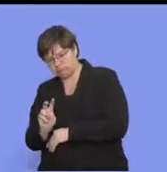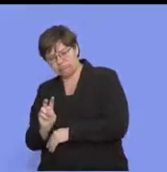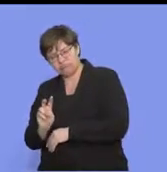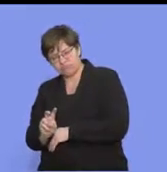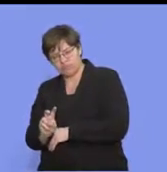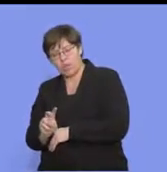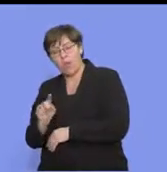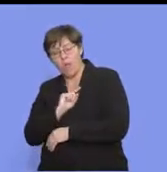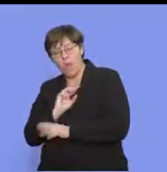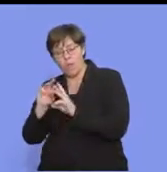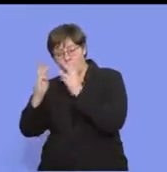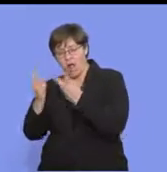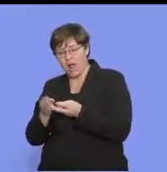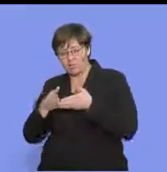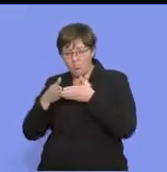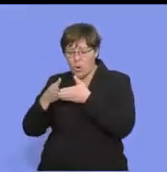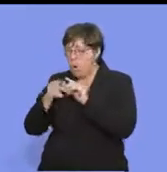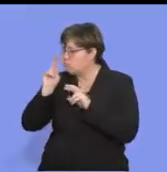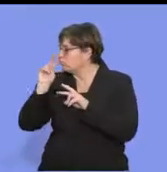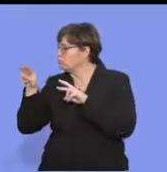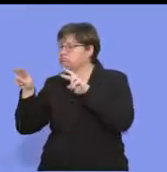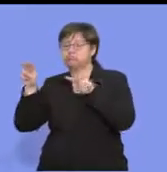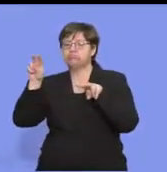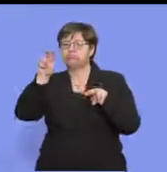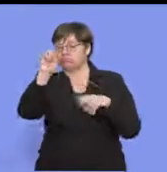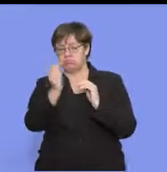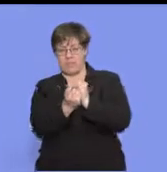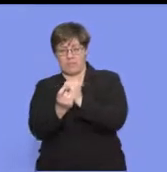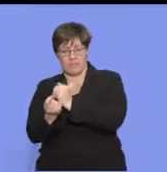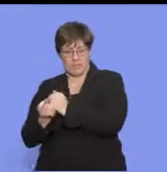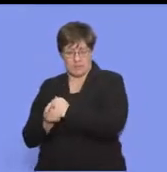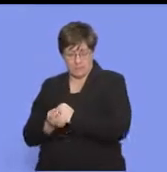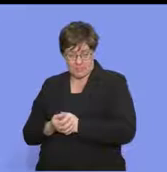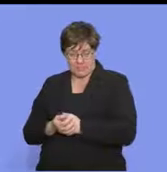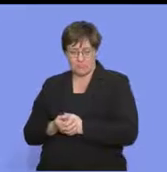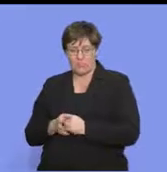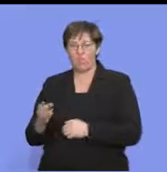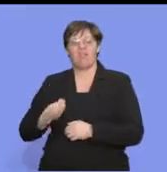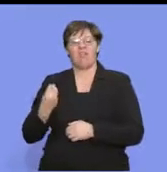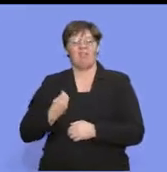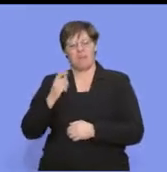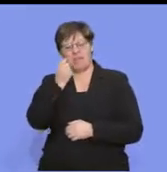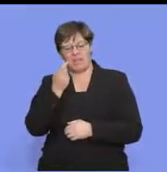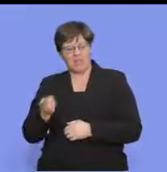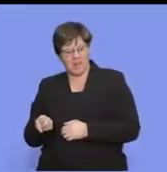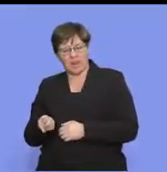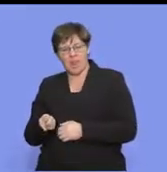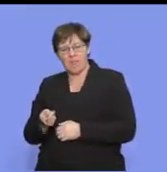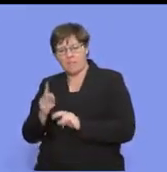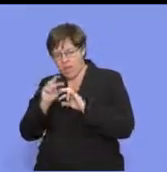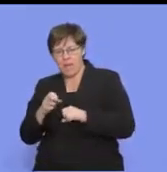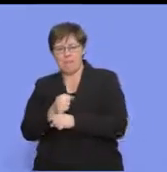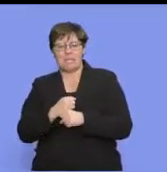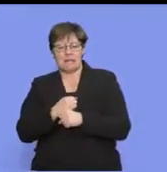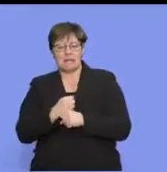his journey around the world. So what happened is, as a young man, he started studying medicine, and